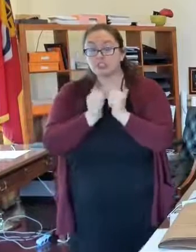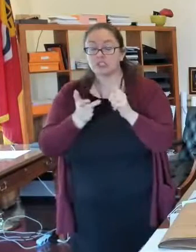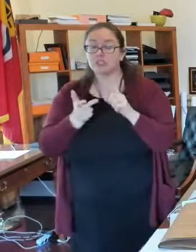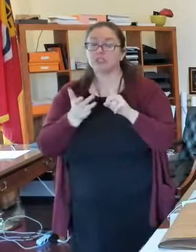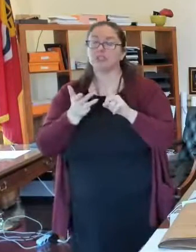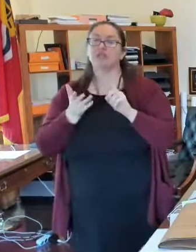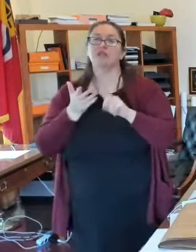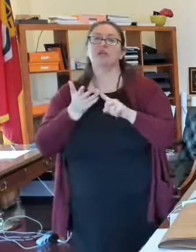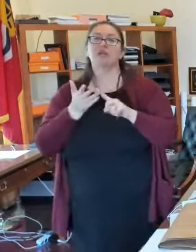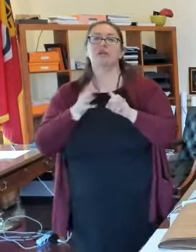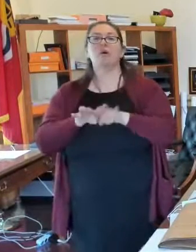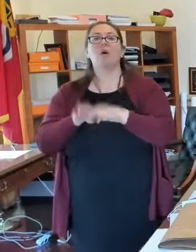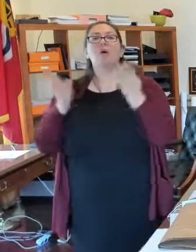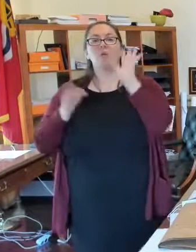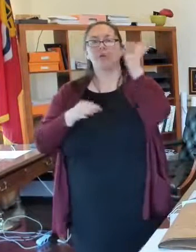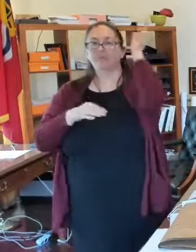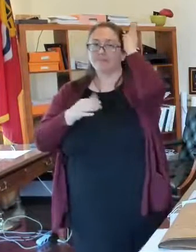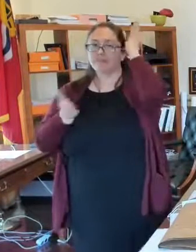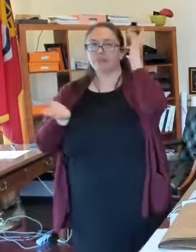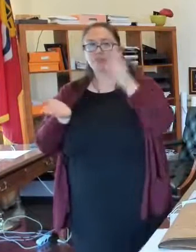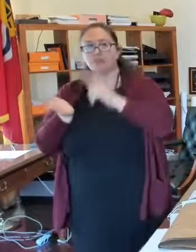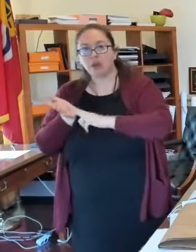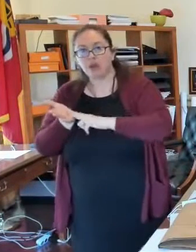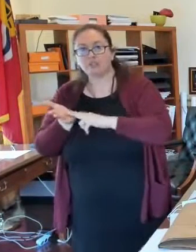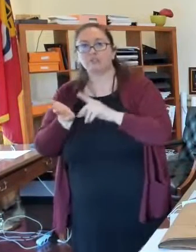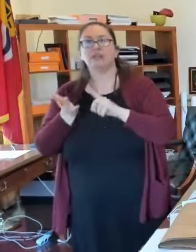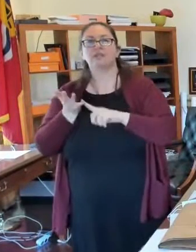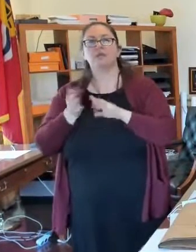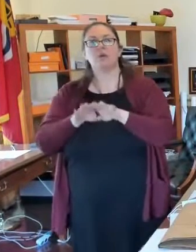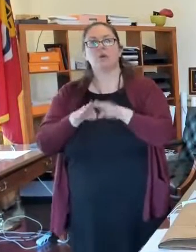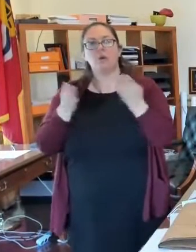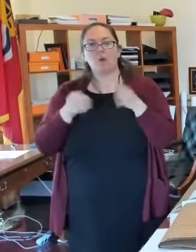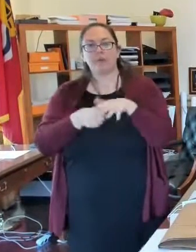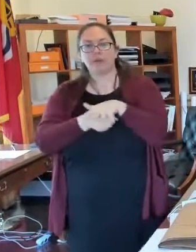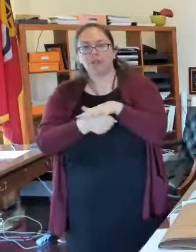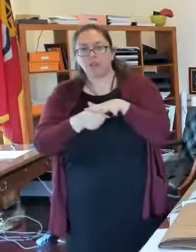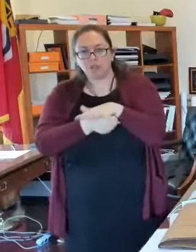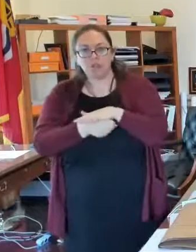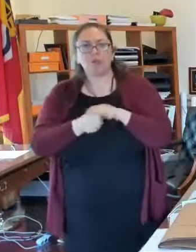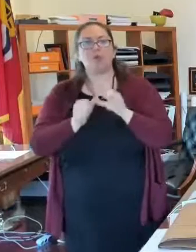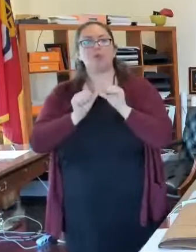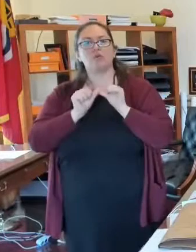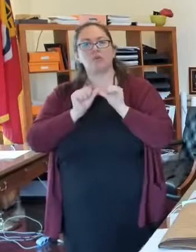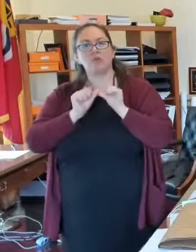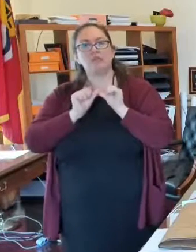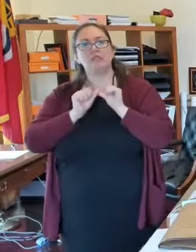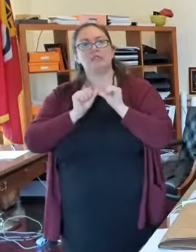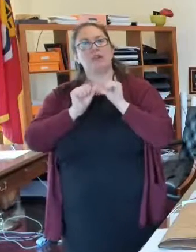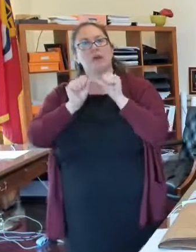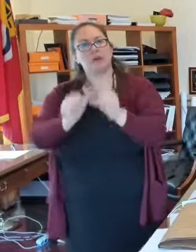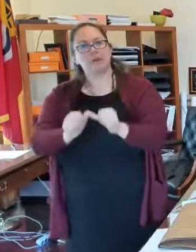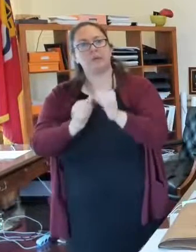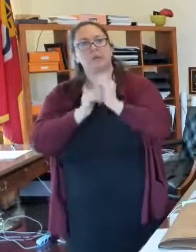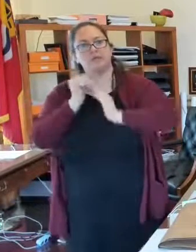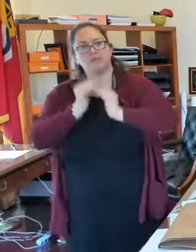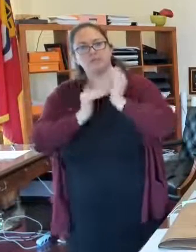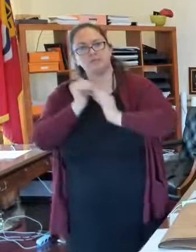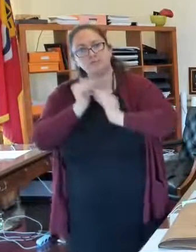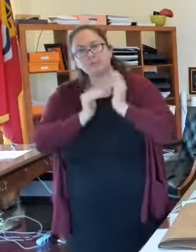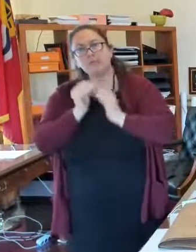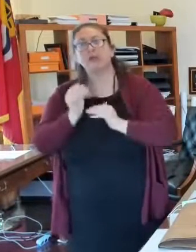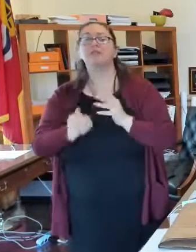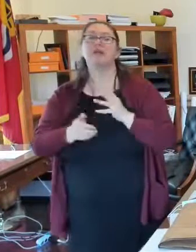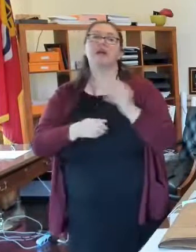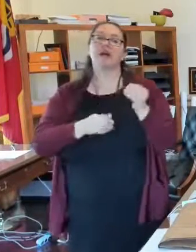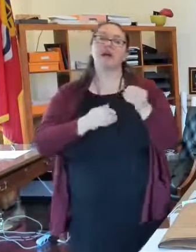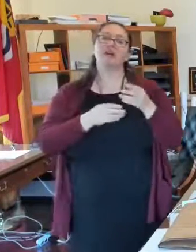open federal government contracts, number of open and ongoing local construction projects, and the cost of living and overall unemployment